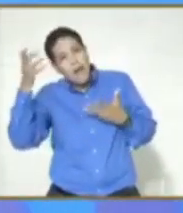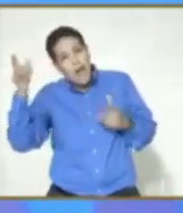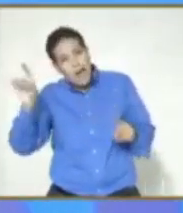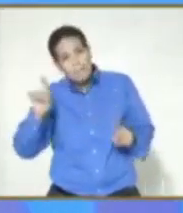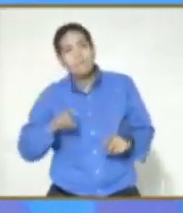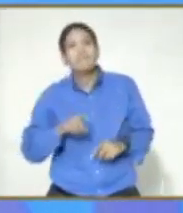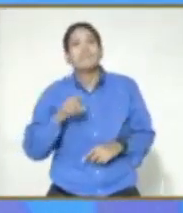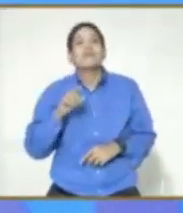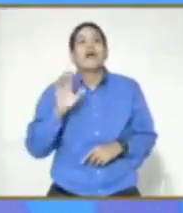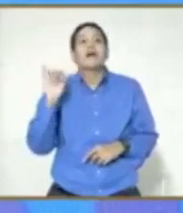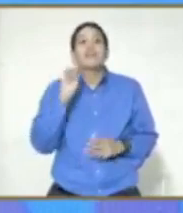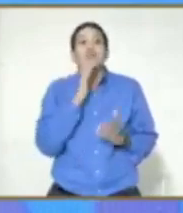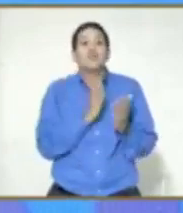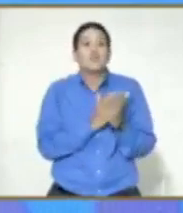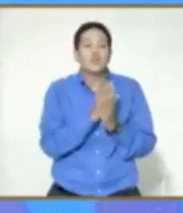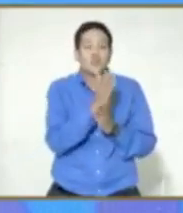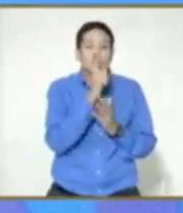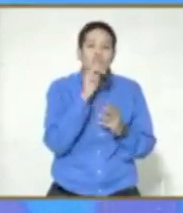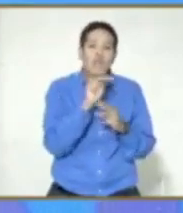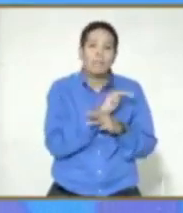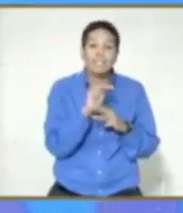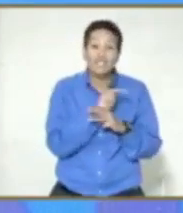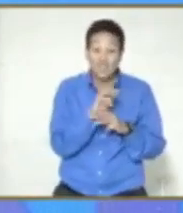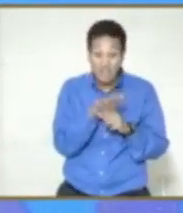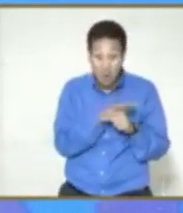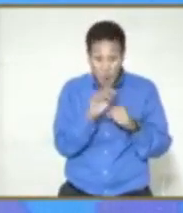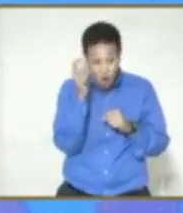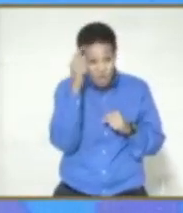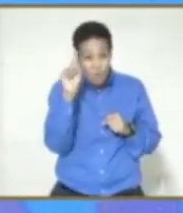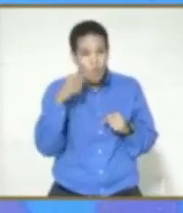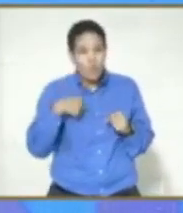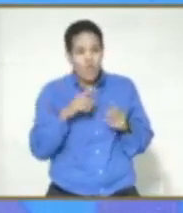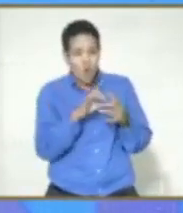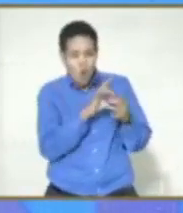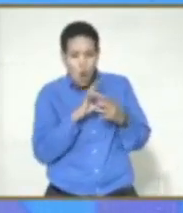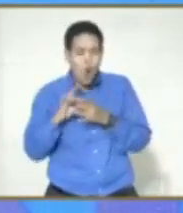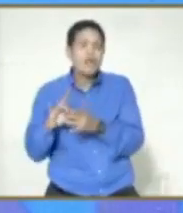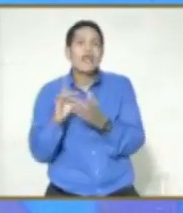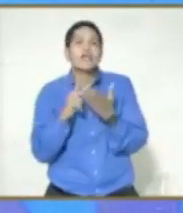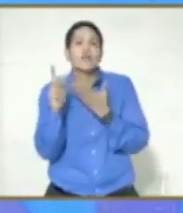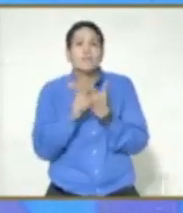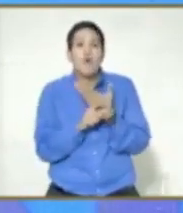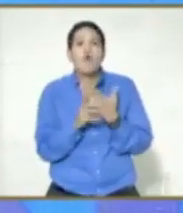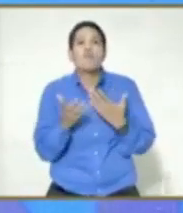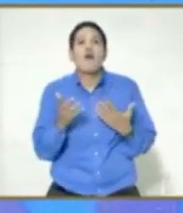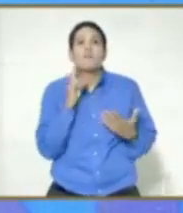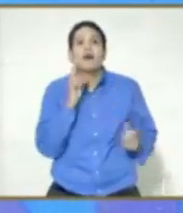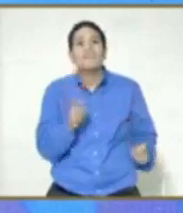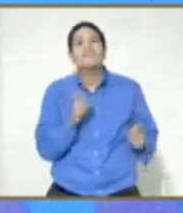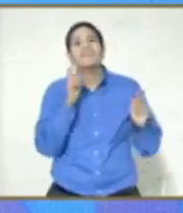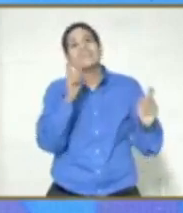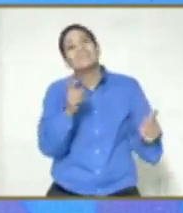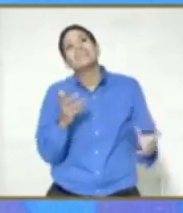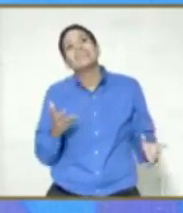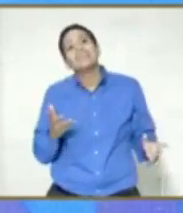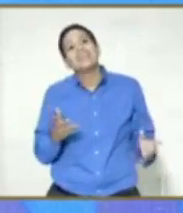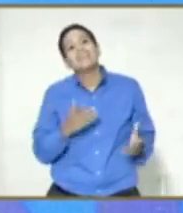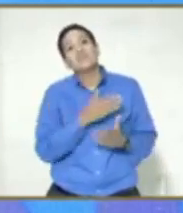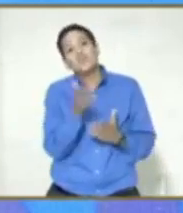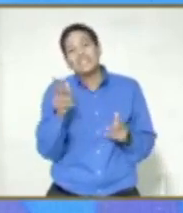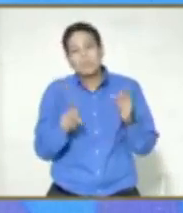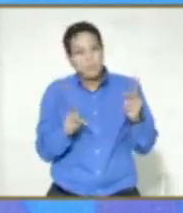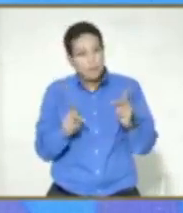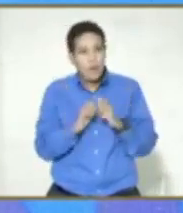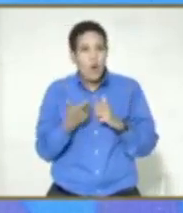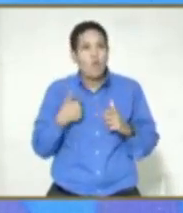be filtered through to the ministry, where we coordinate the program of giving to these people, and